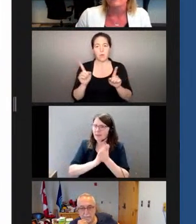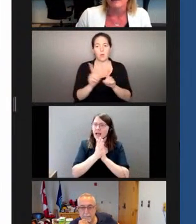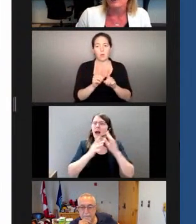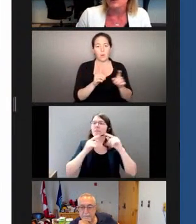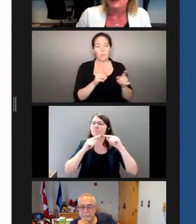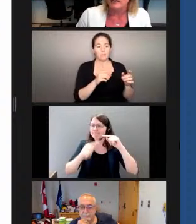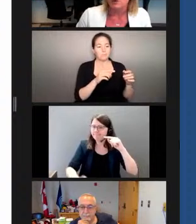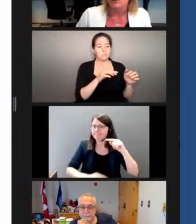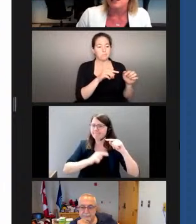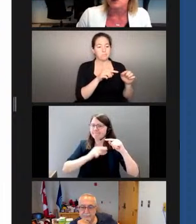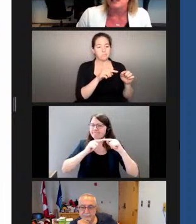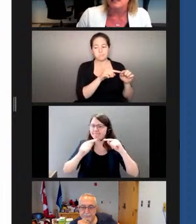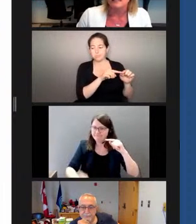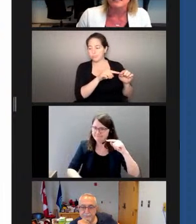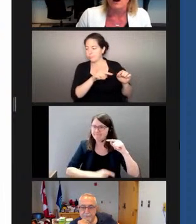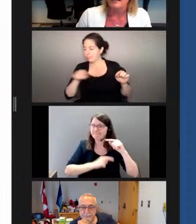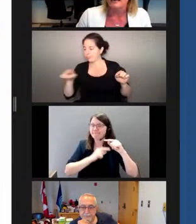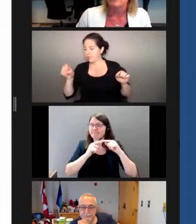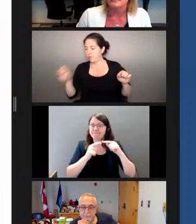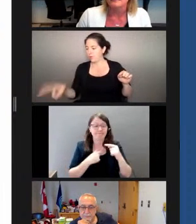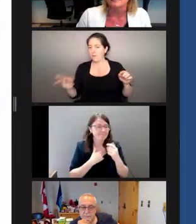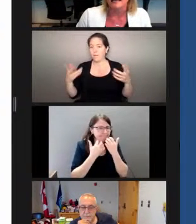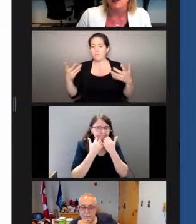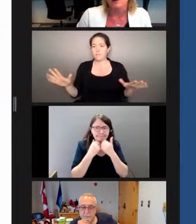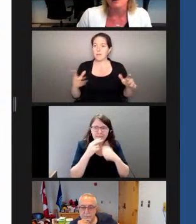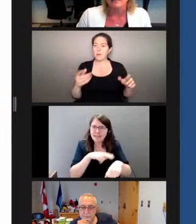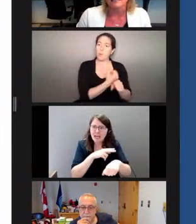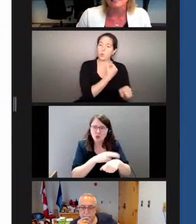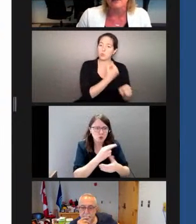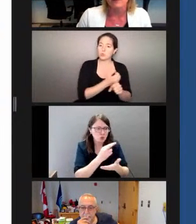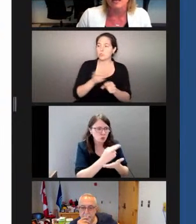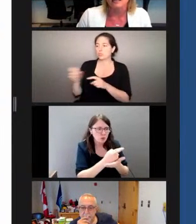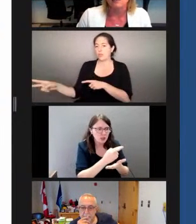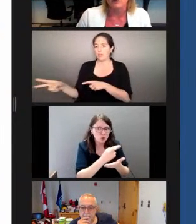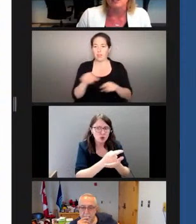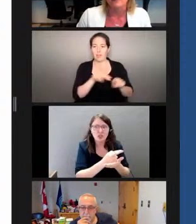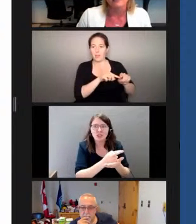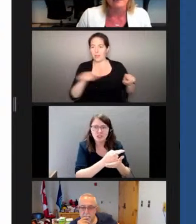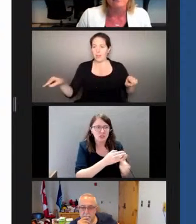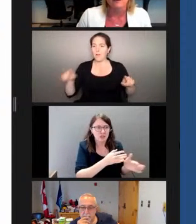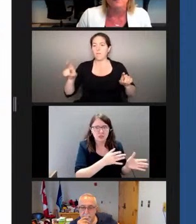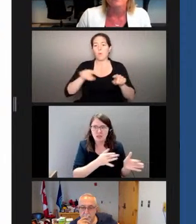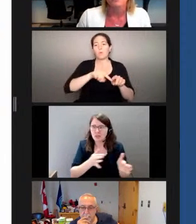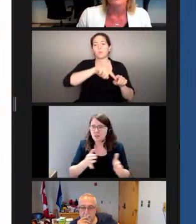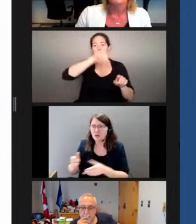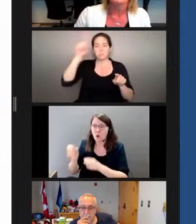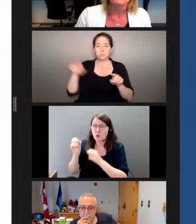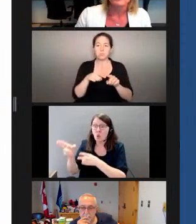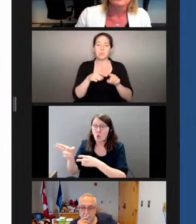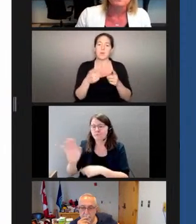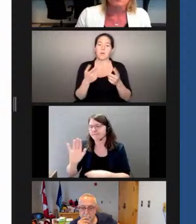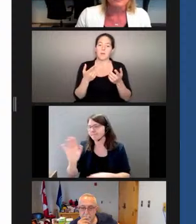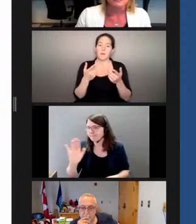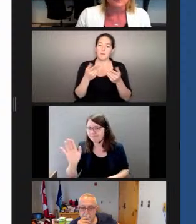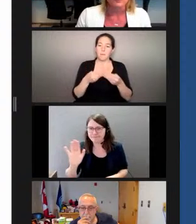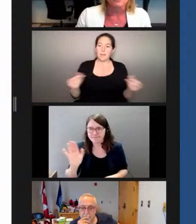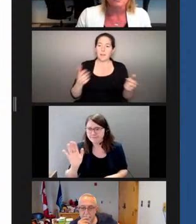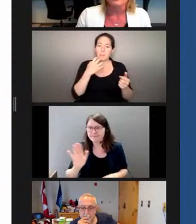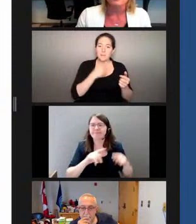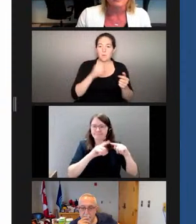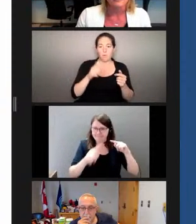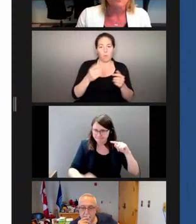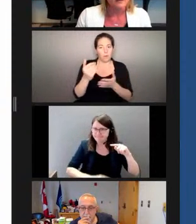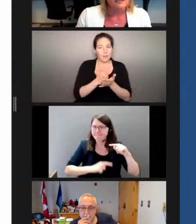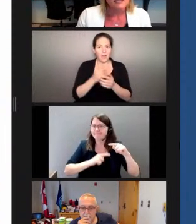where valuable natural resources are kept in this cycle instead of being disposed of in landfill. So it's based on principles